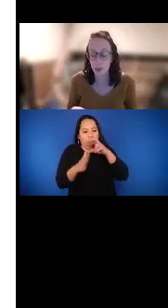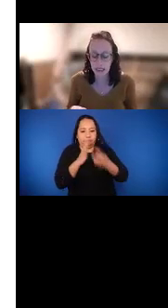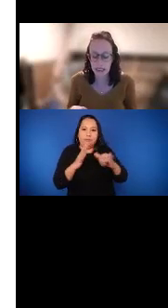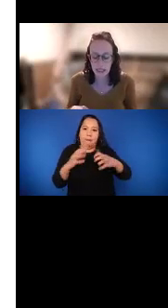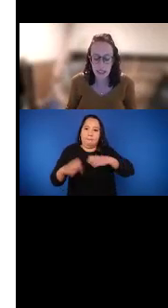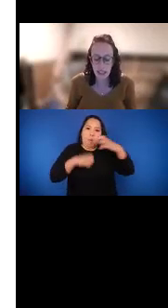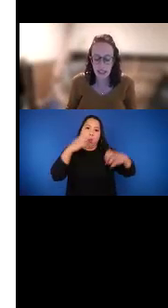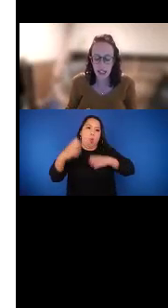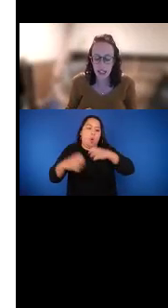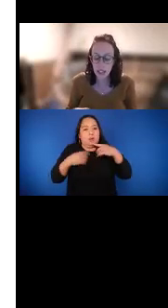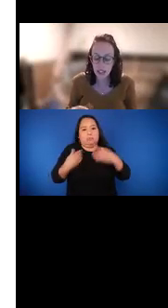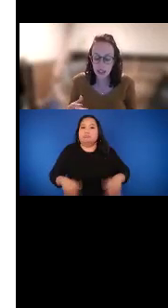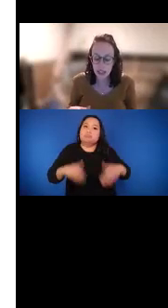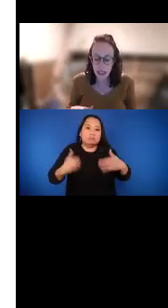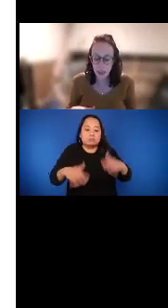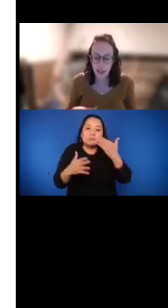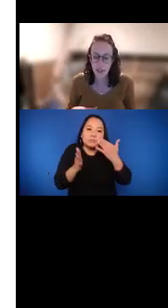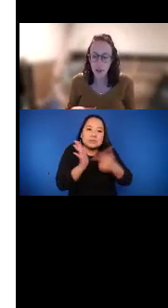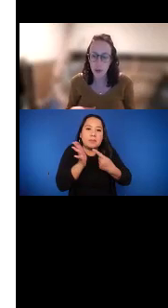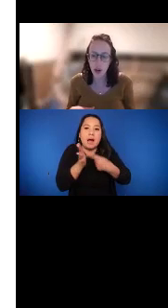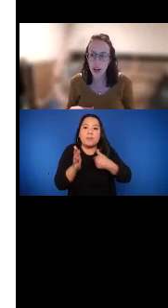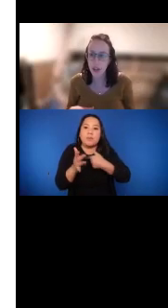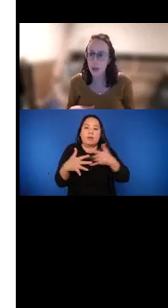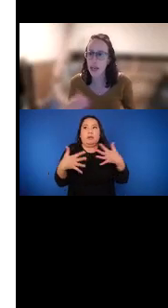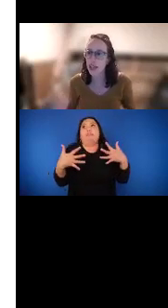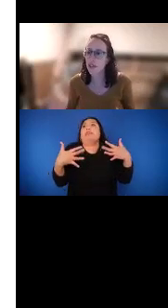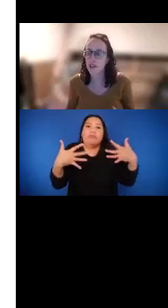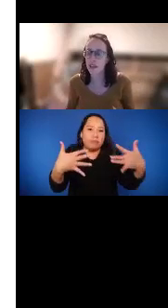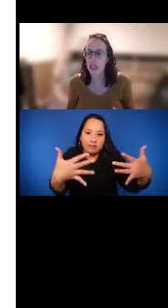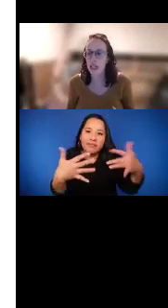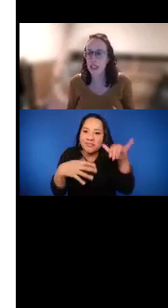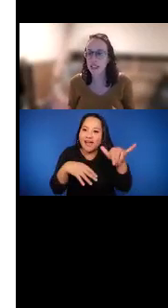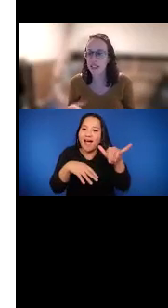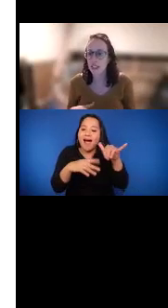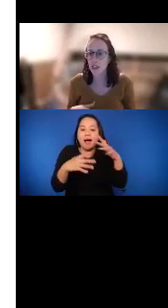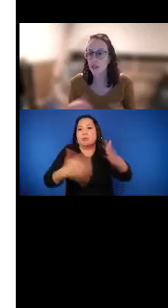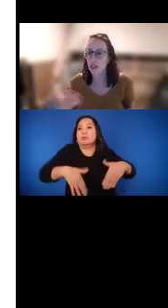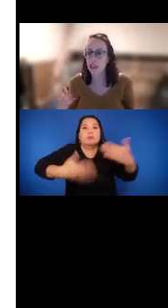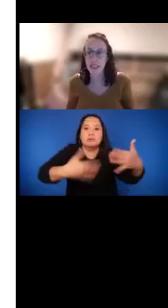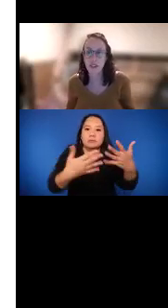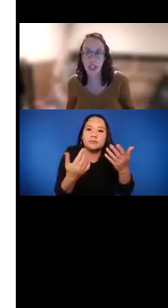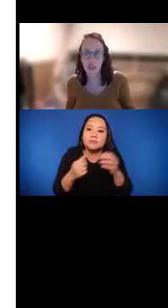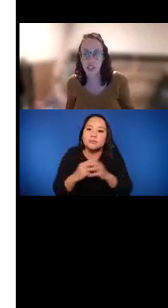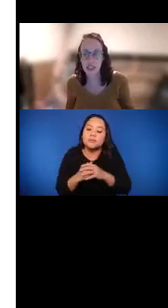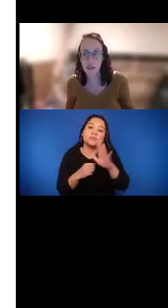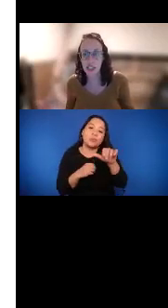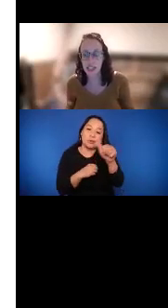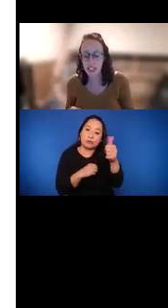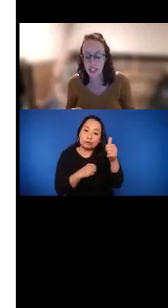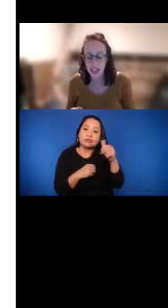in the moment. Another tip, if you are paying for things, if there is a fee